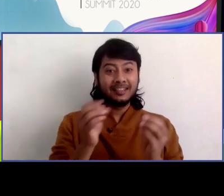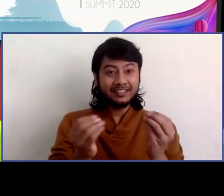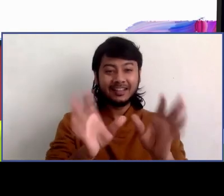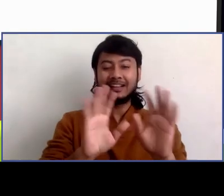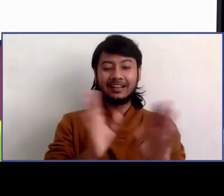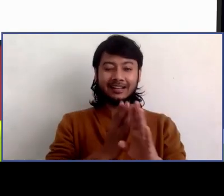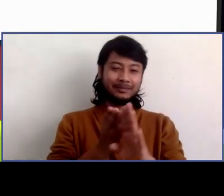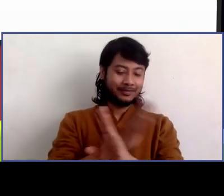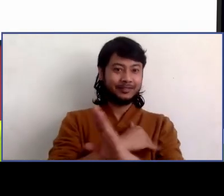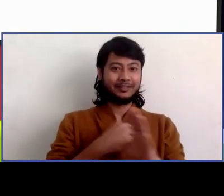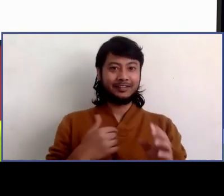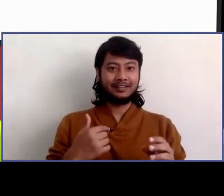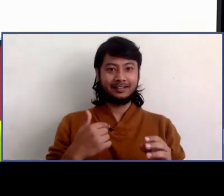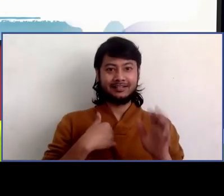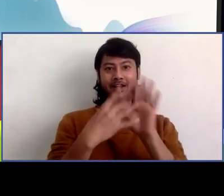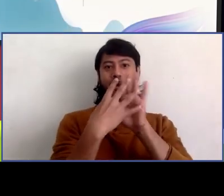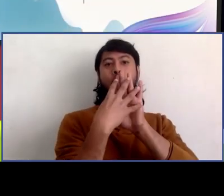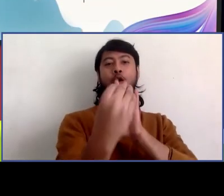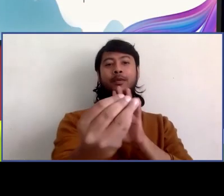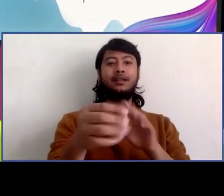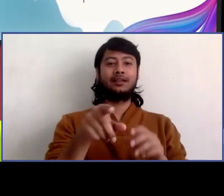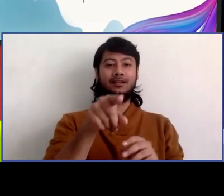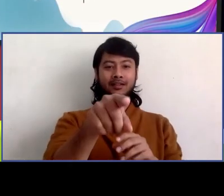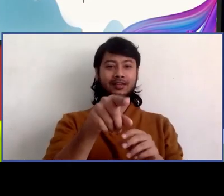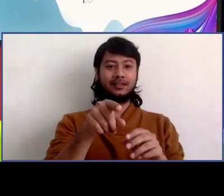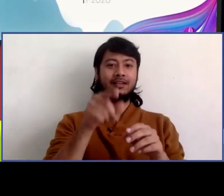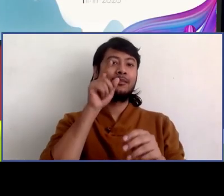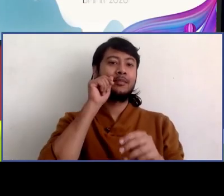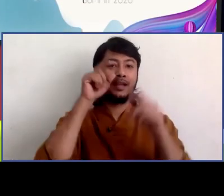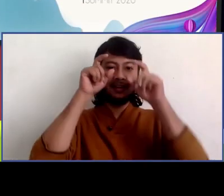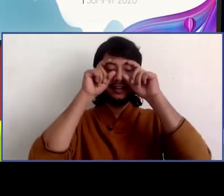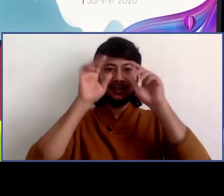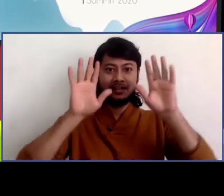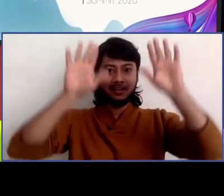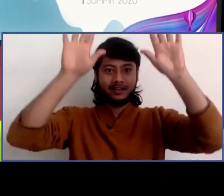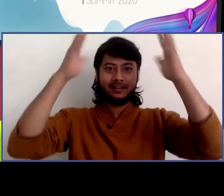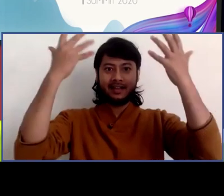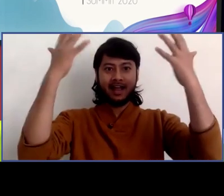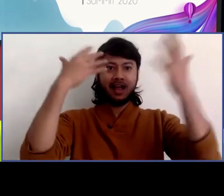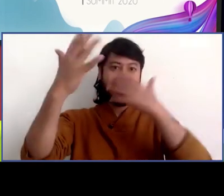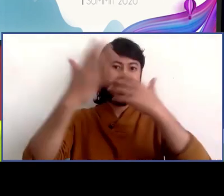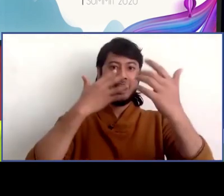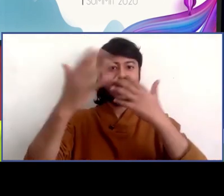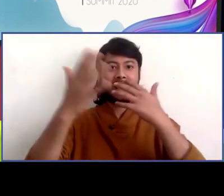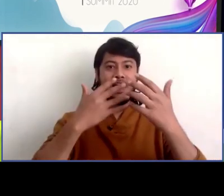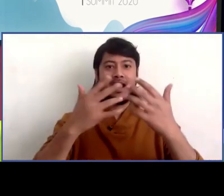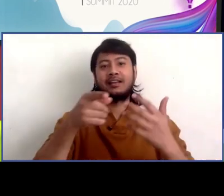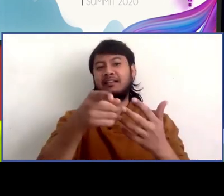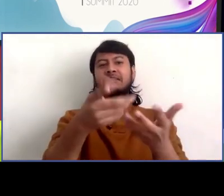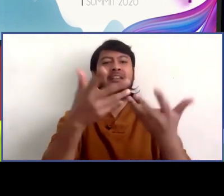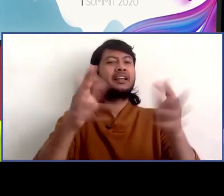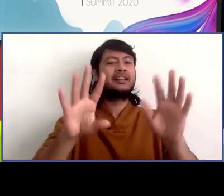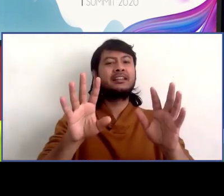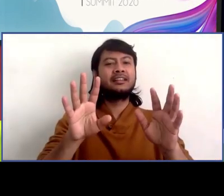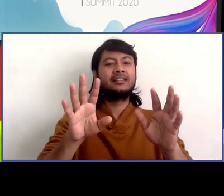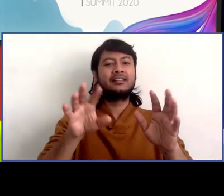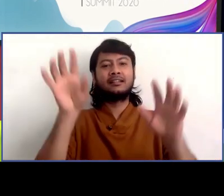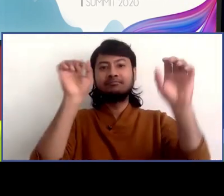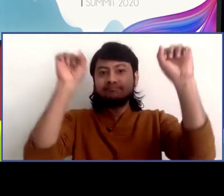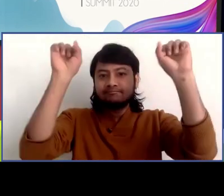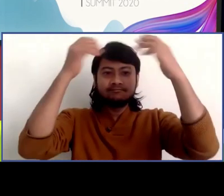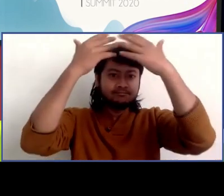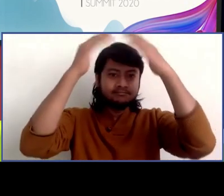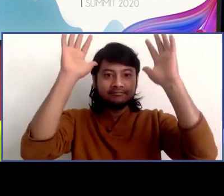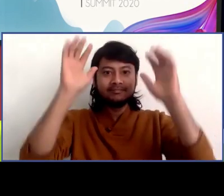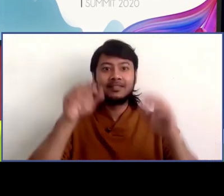you put your hands out? You can put it together, you can put it up, you can do it in whichever way that you want. And try this exercise that